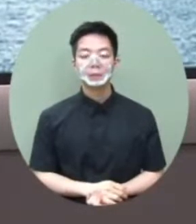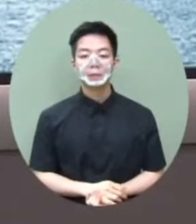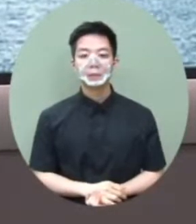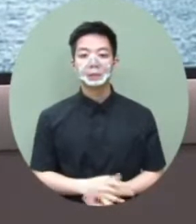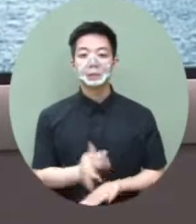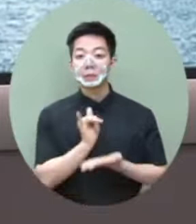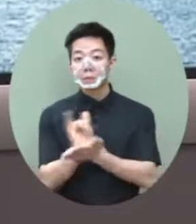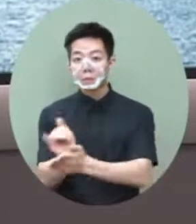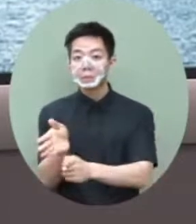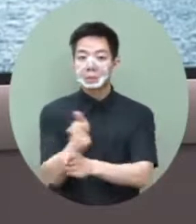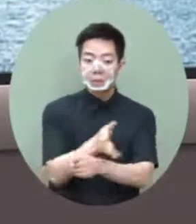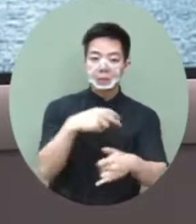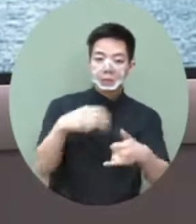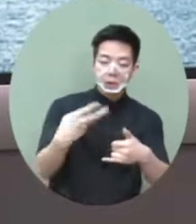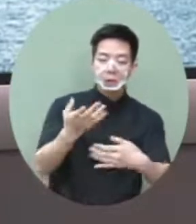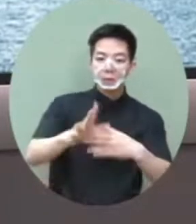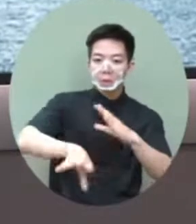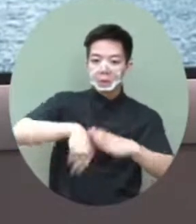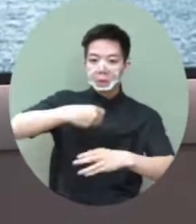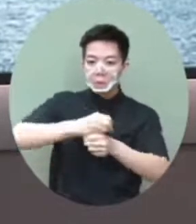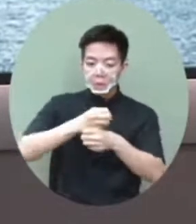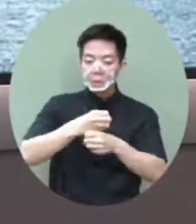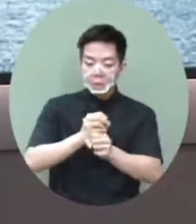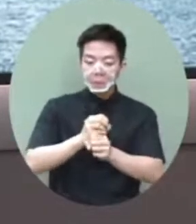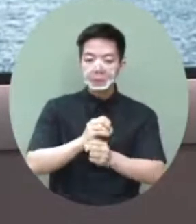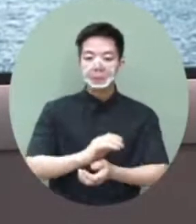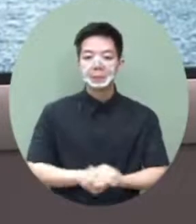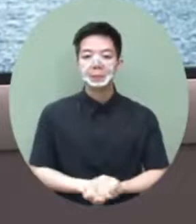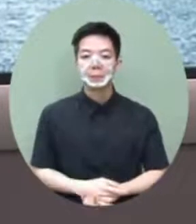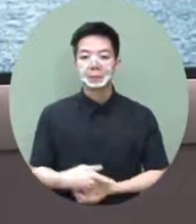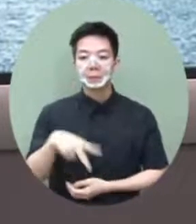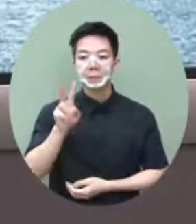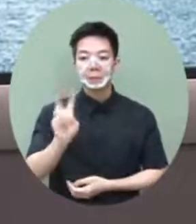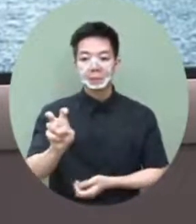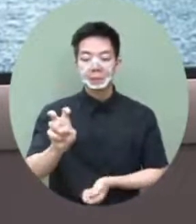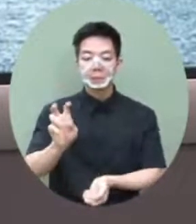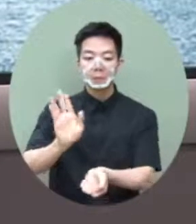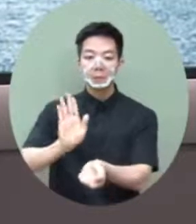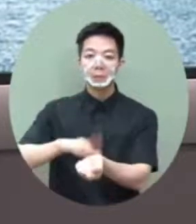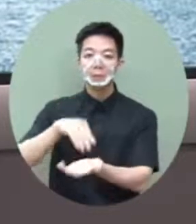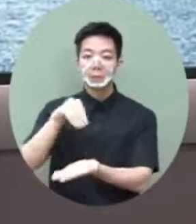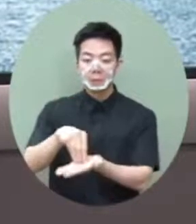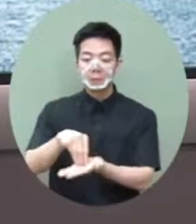1,074 more patients were discharged on recovery.